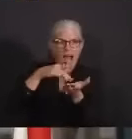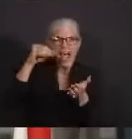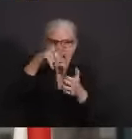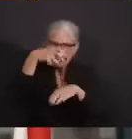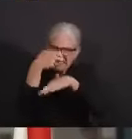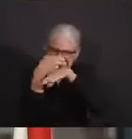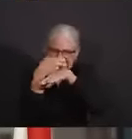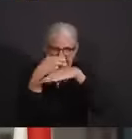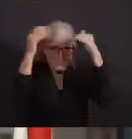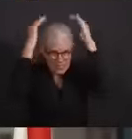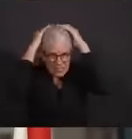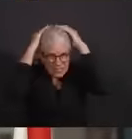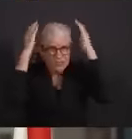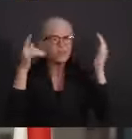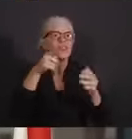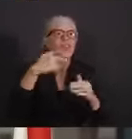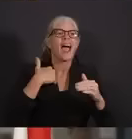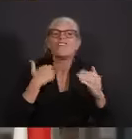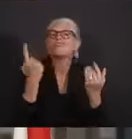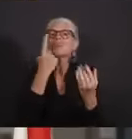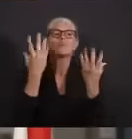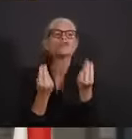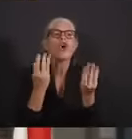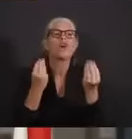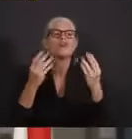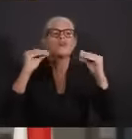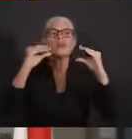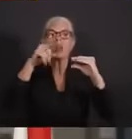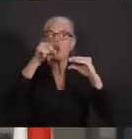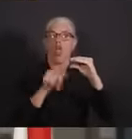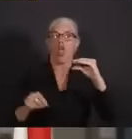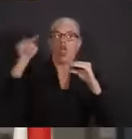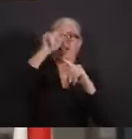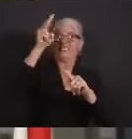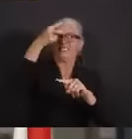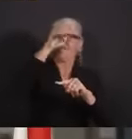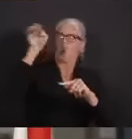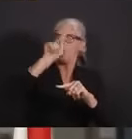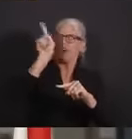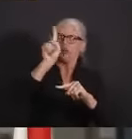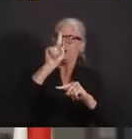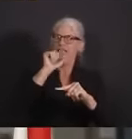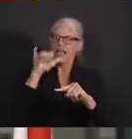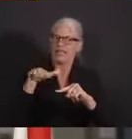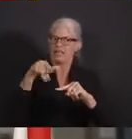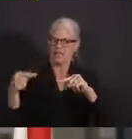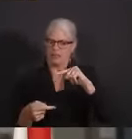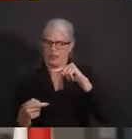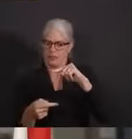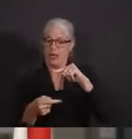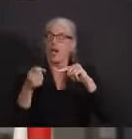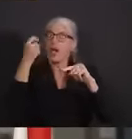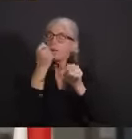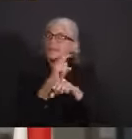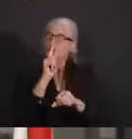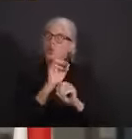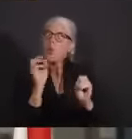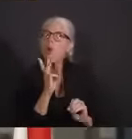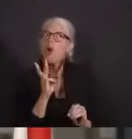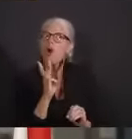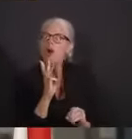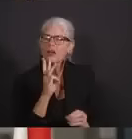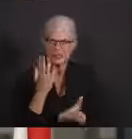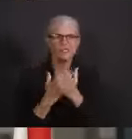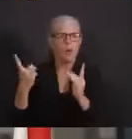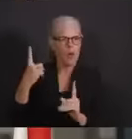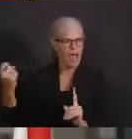That is, if you have a single-story residence and no storm surge, you want to get as low as you possibly can. I had this question asked to me earlier.